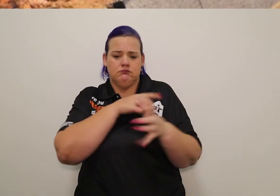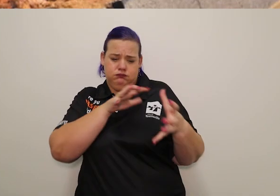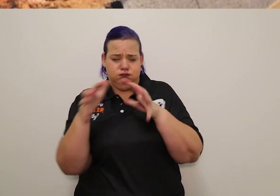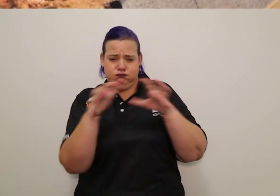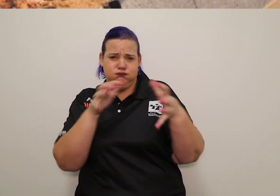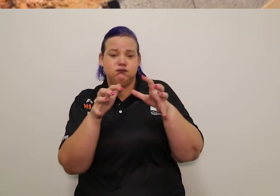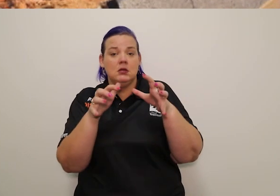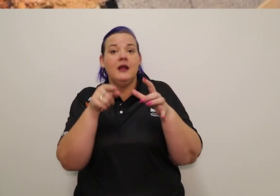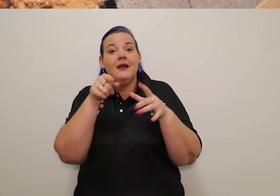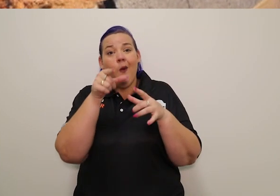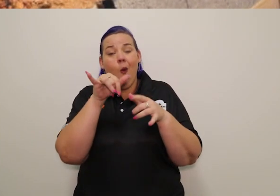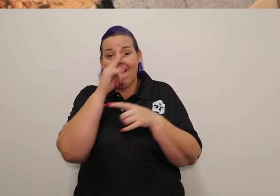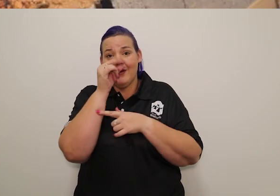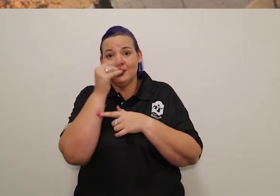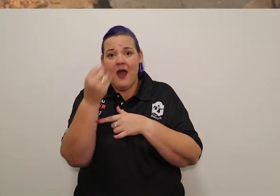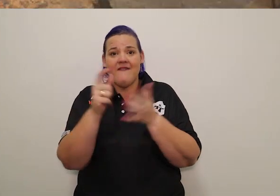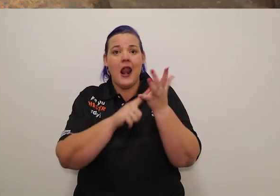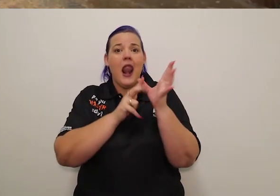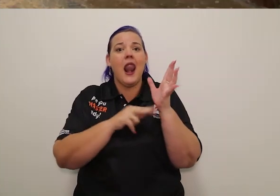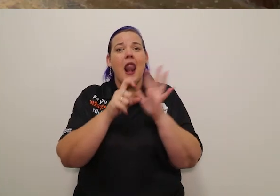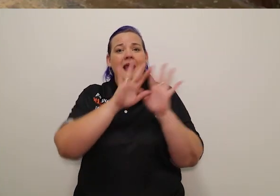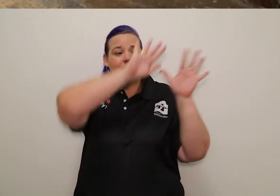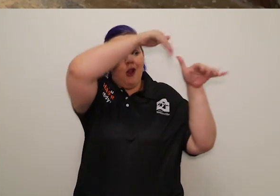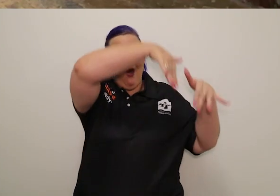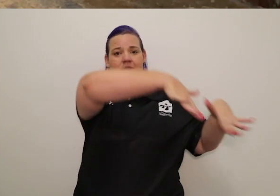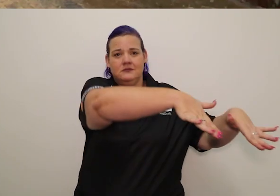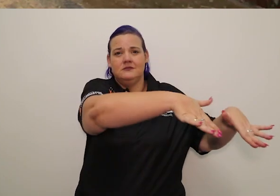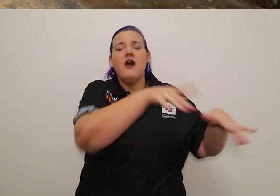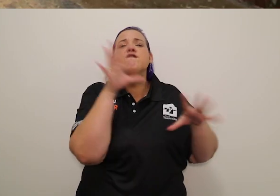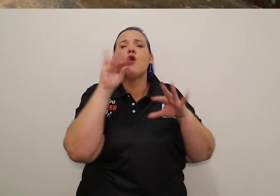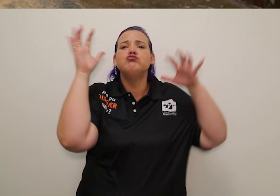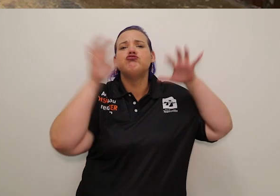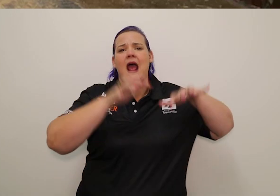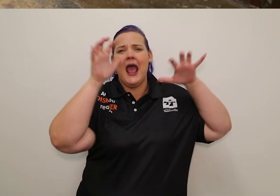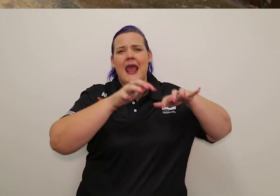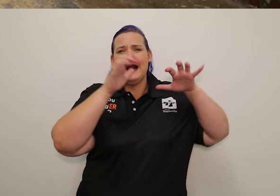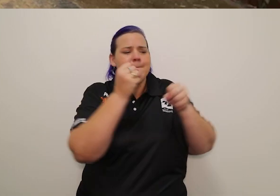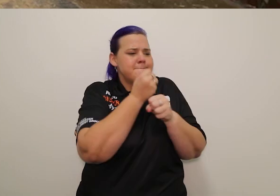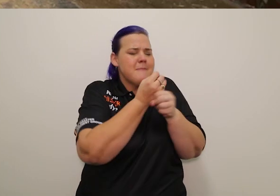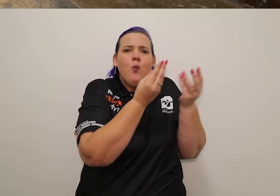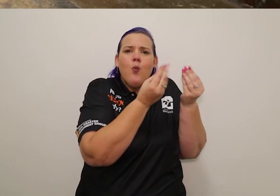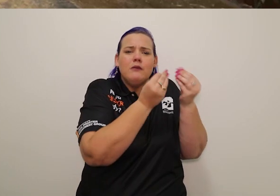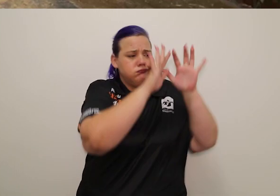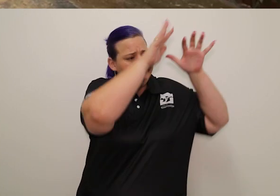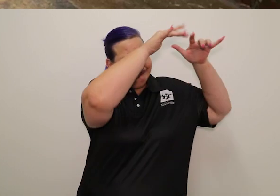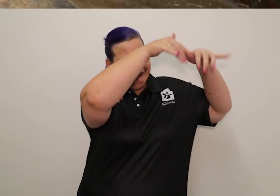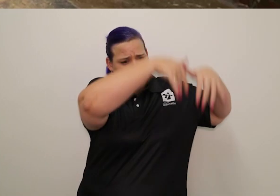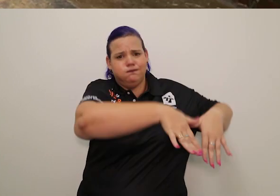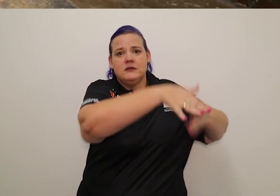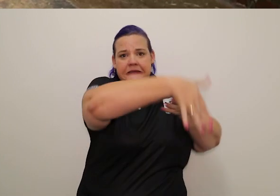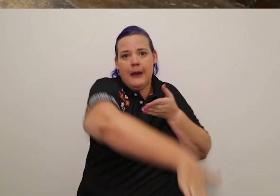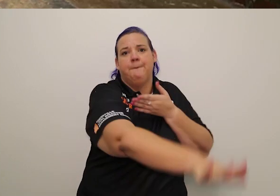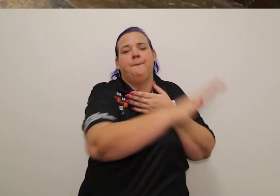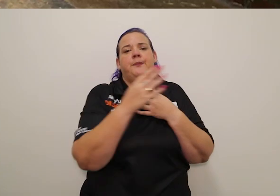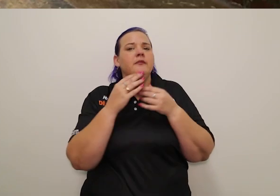earth caused by energy being released. Landslides are generally caused by heavy rain. The rain saturates the soil